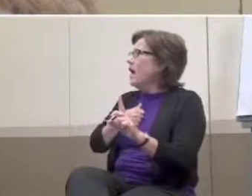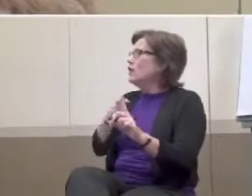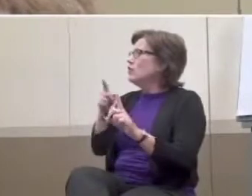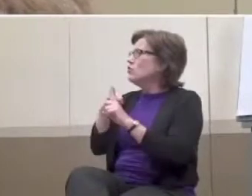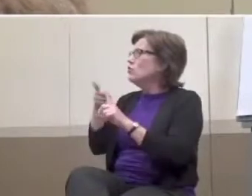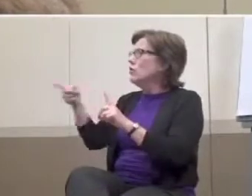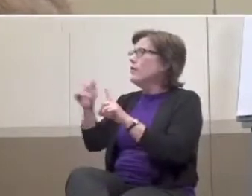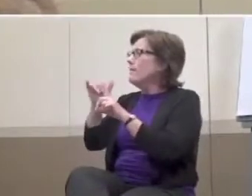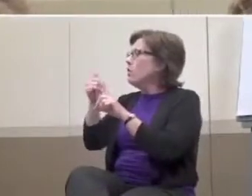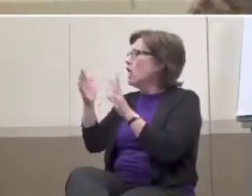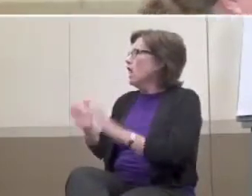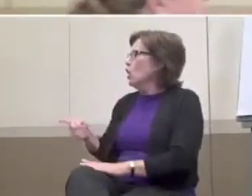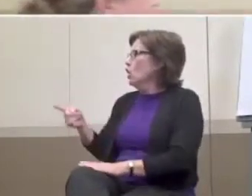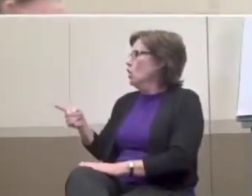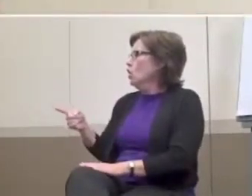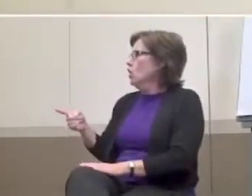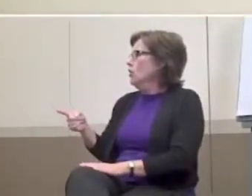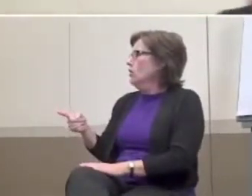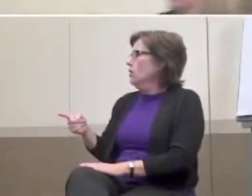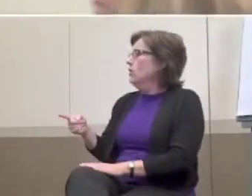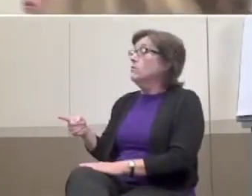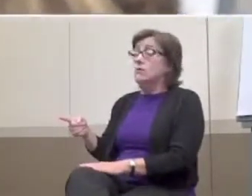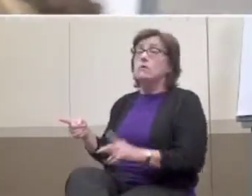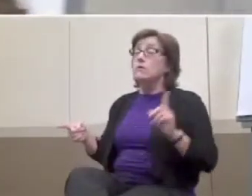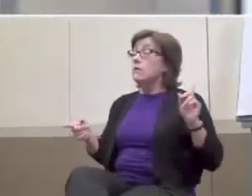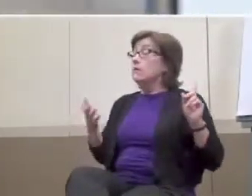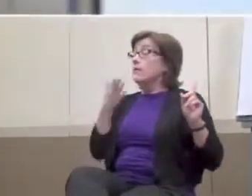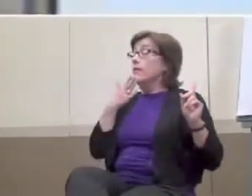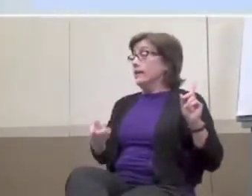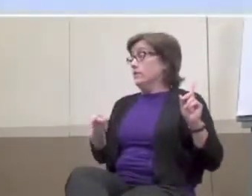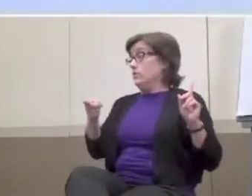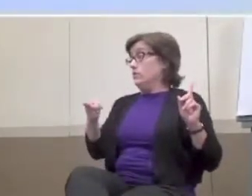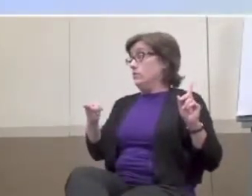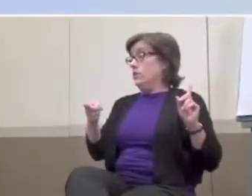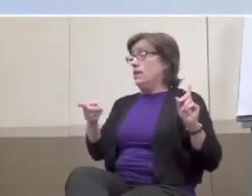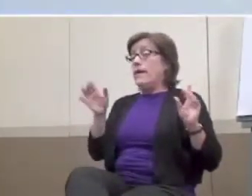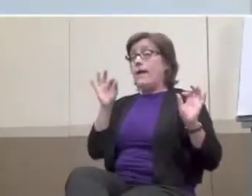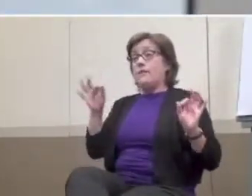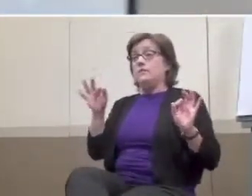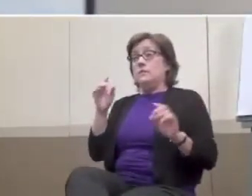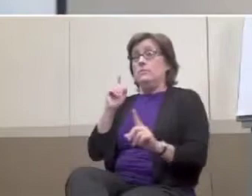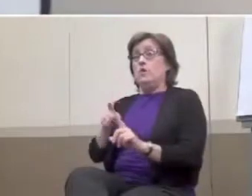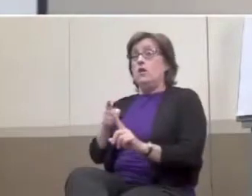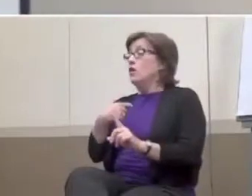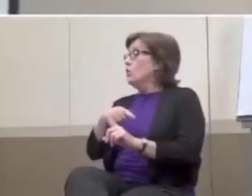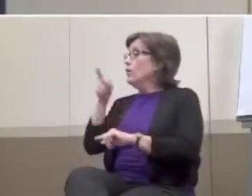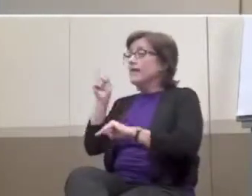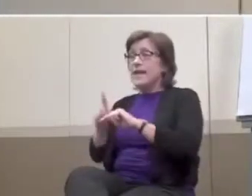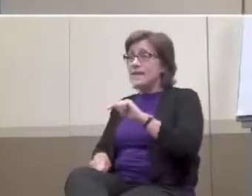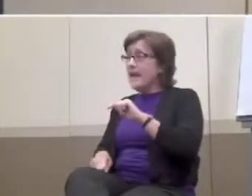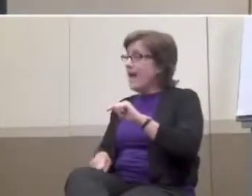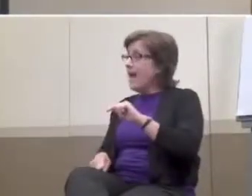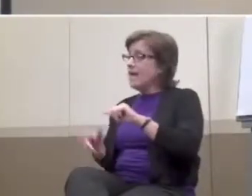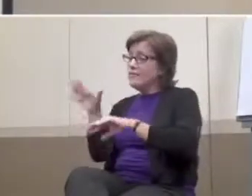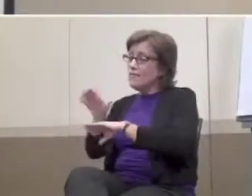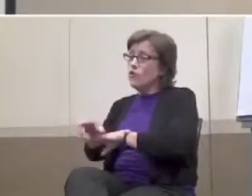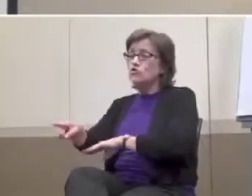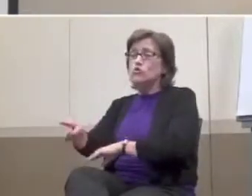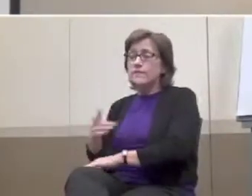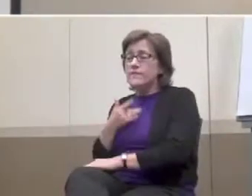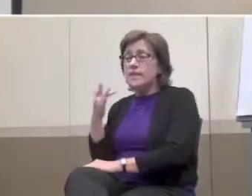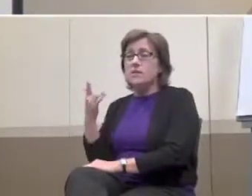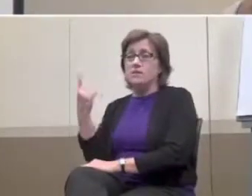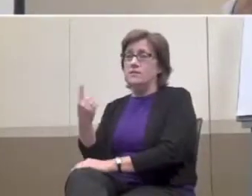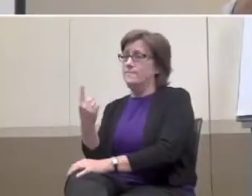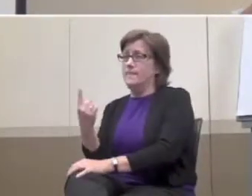bully? We can't make, thank you. That's an excellent point. We can't make kids feel it. But we